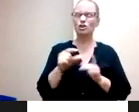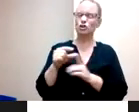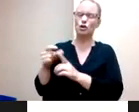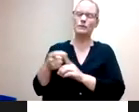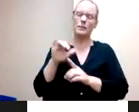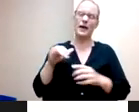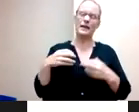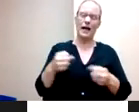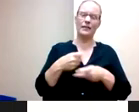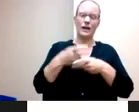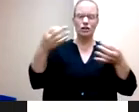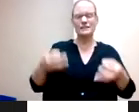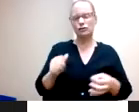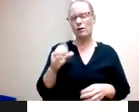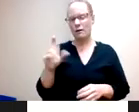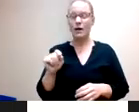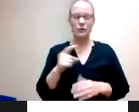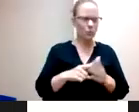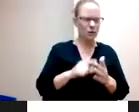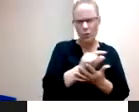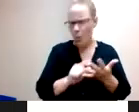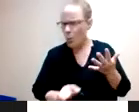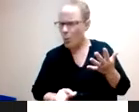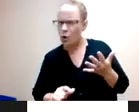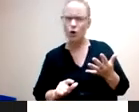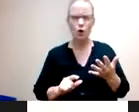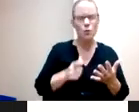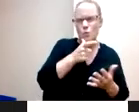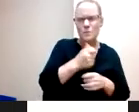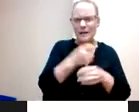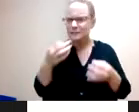the order of decision makers. Let's go to the next slide.